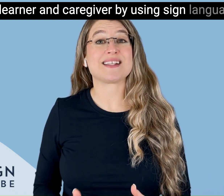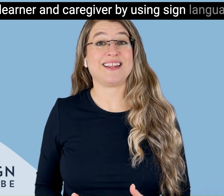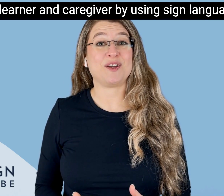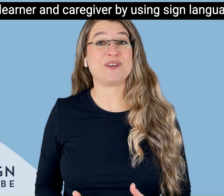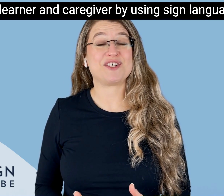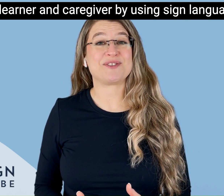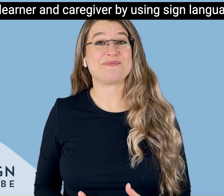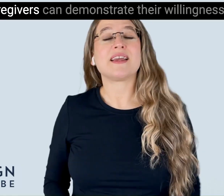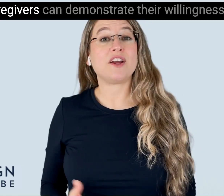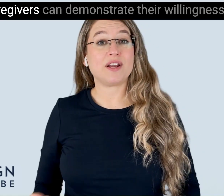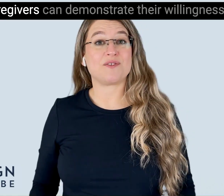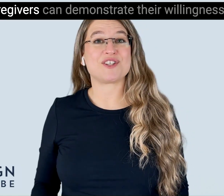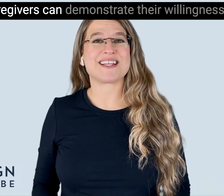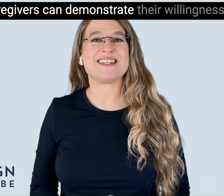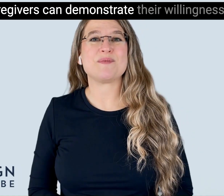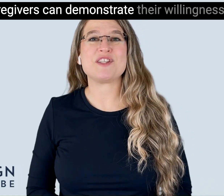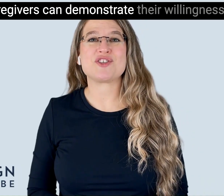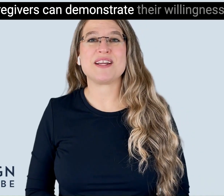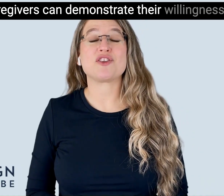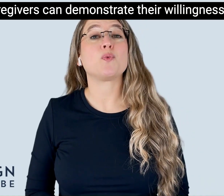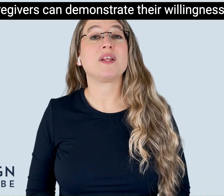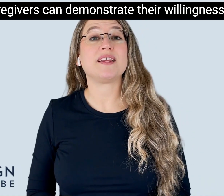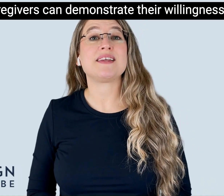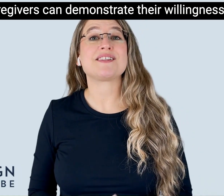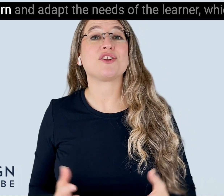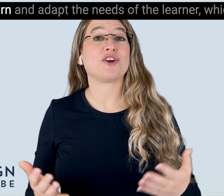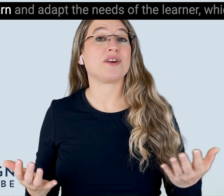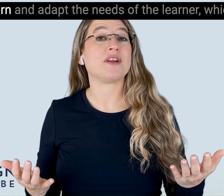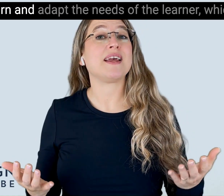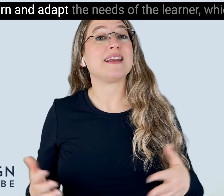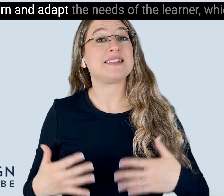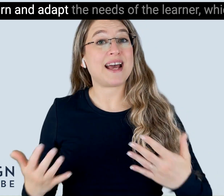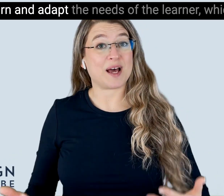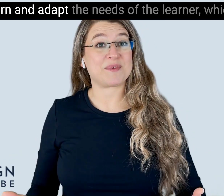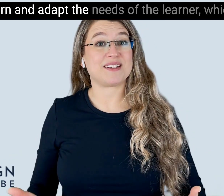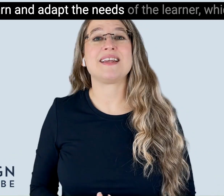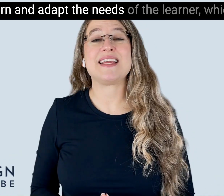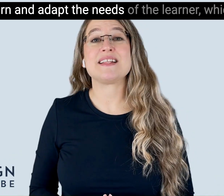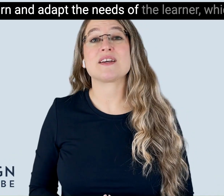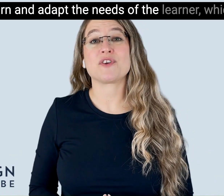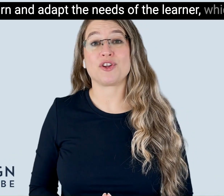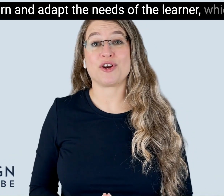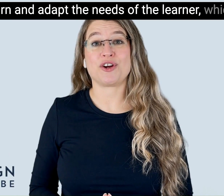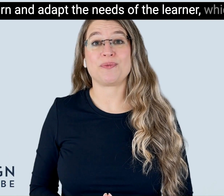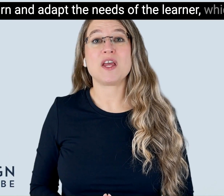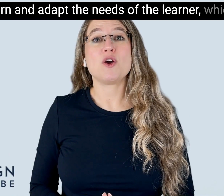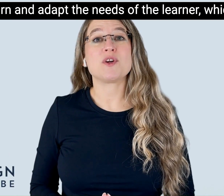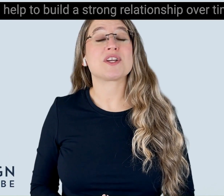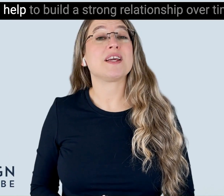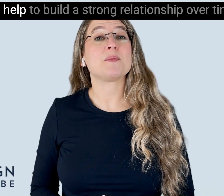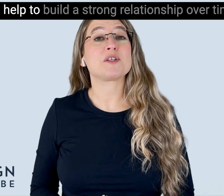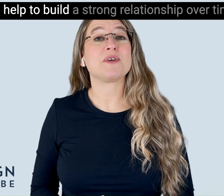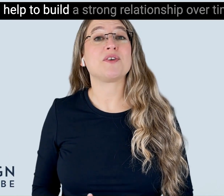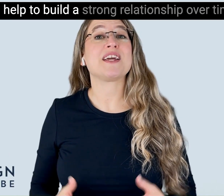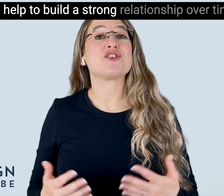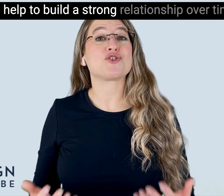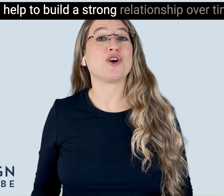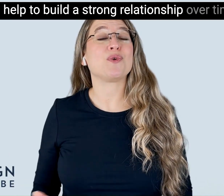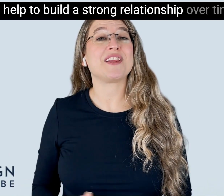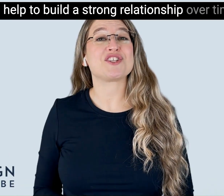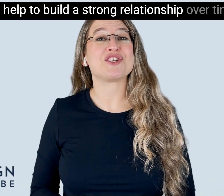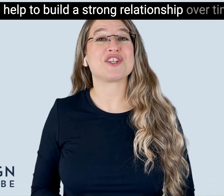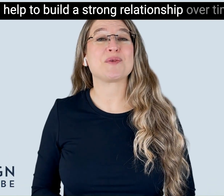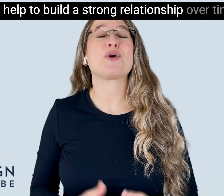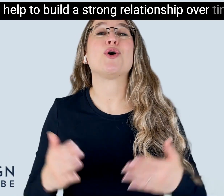using sign language. Caregivers can demonstrate their willingness to learn and adapt the needs of the learner, which can help to build a